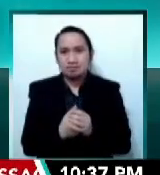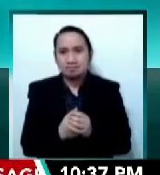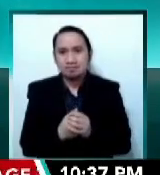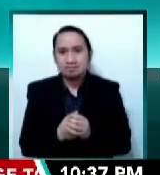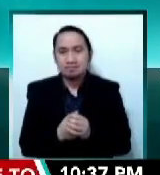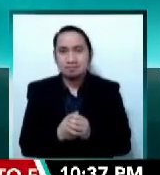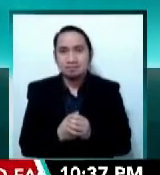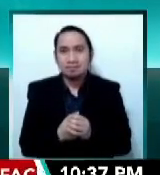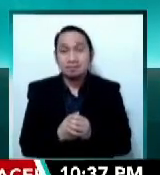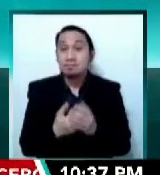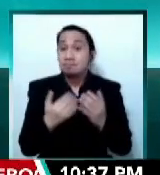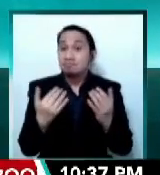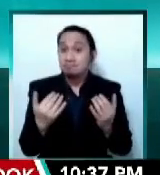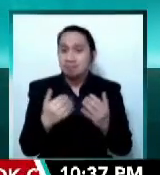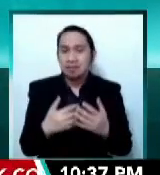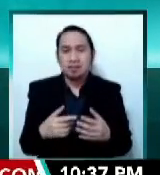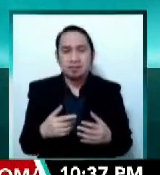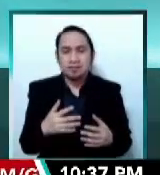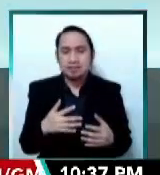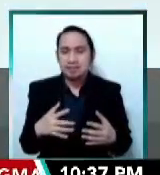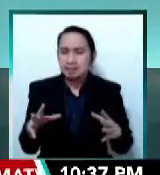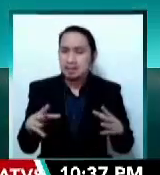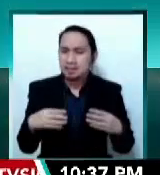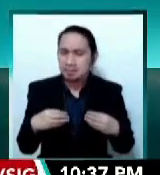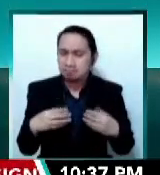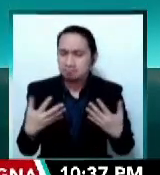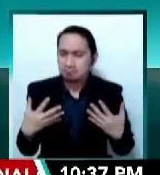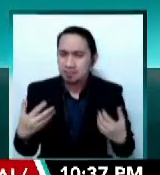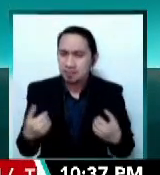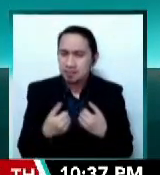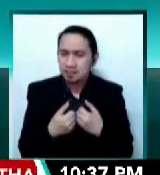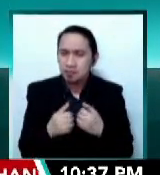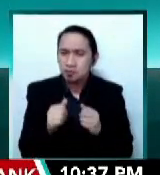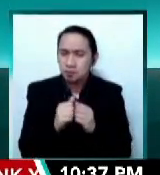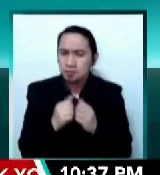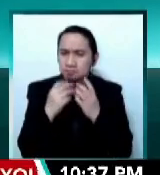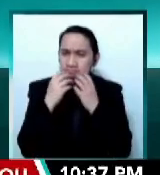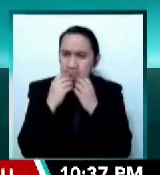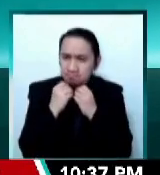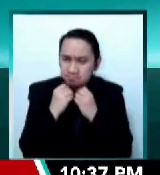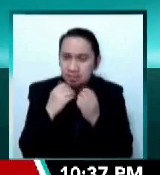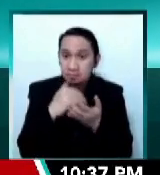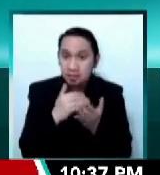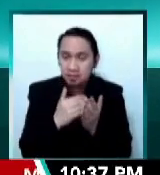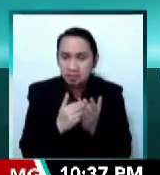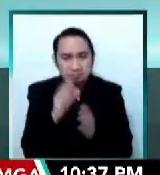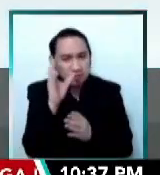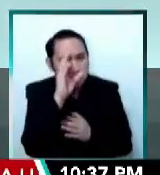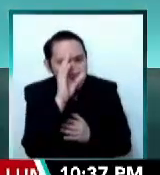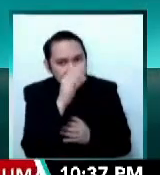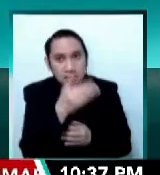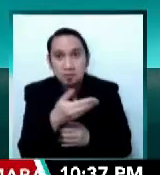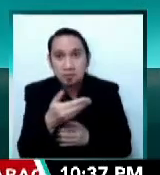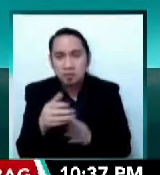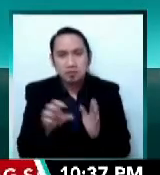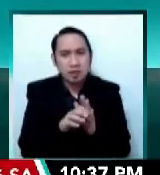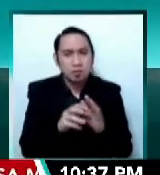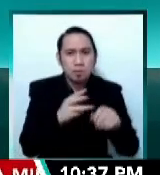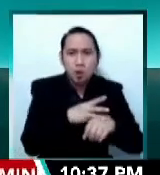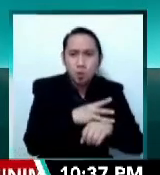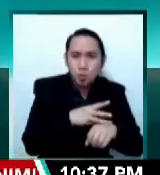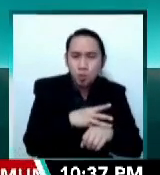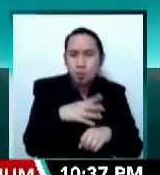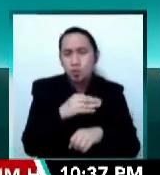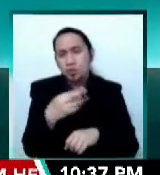Dahil bahagi ng challenge ang pagiging budget-friendly, naganap na lang siya ng mga material tulad ng driftwood, mga bato at mga halaman